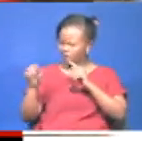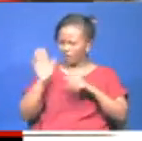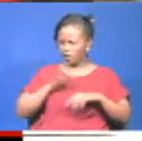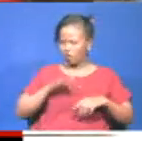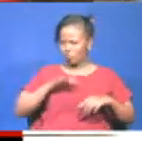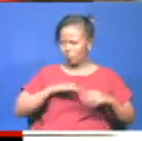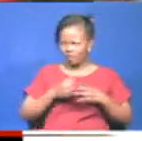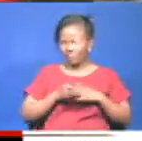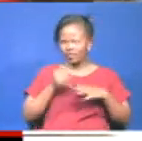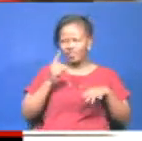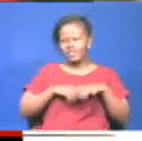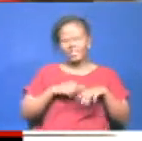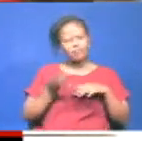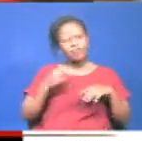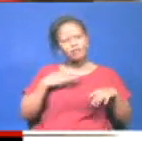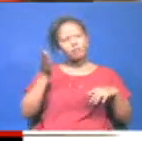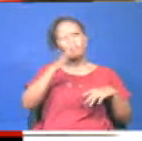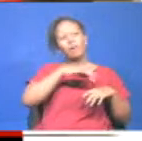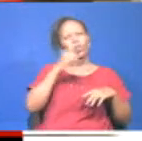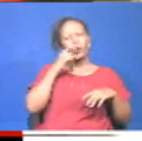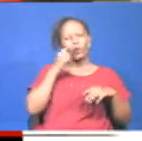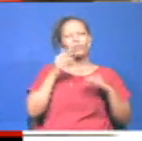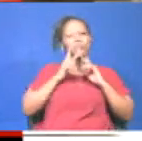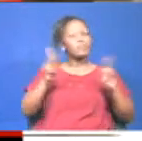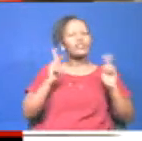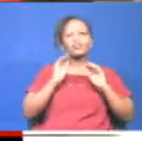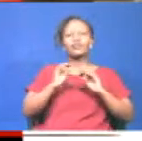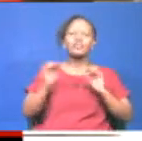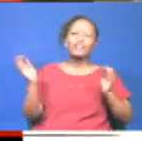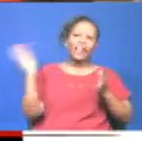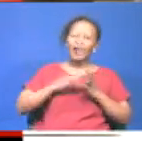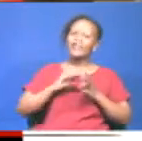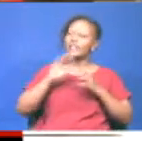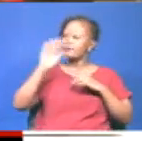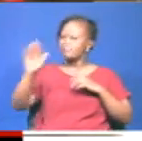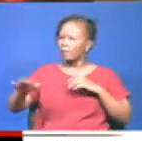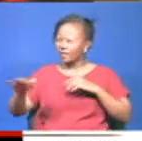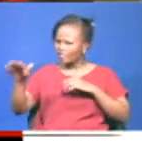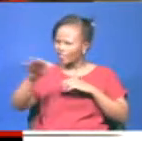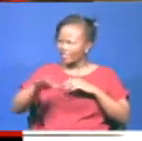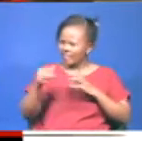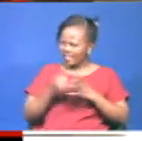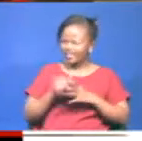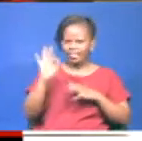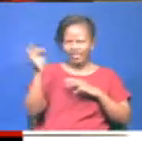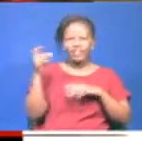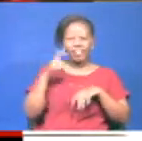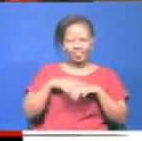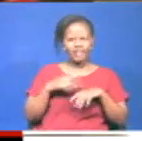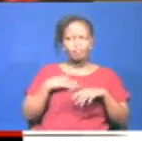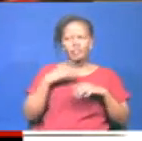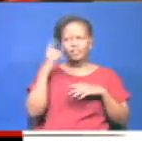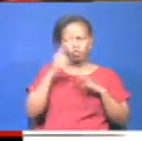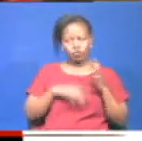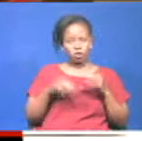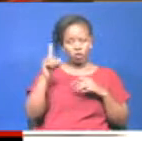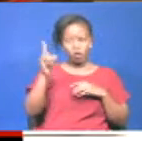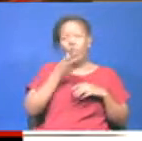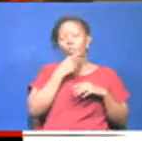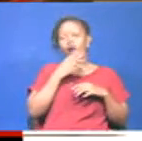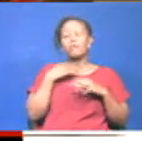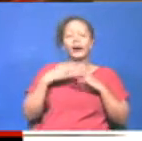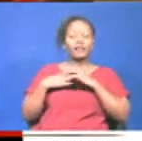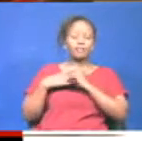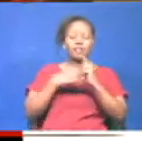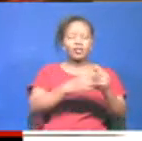Nikakaa nyumbani sikutulia. Tena nikarudi tu huko. Mara ya tatu nikasema waje niende chukua mzee mtaa twende nimuonyeshe. Nipo